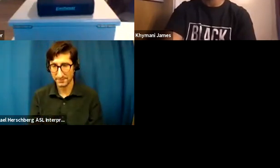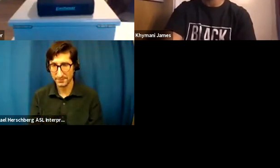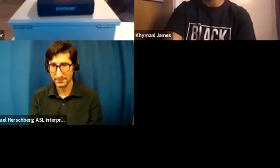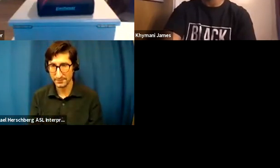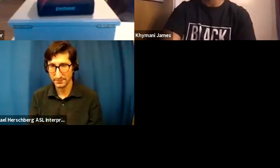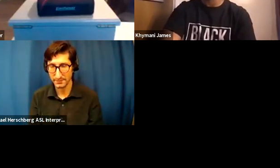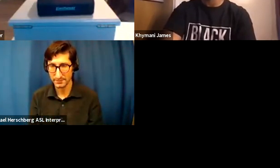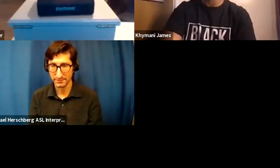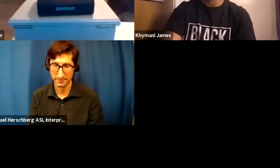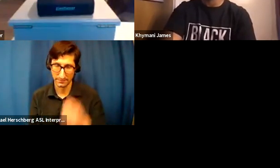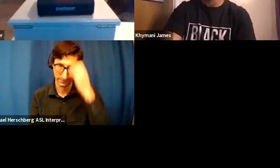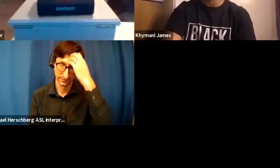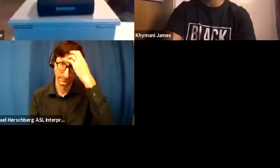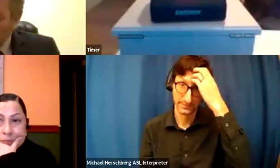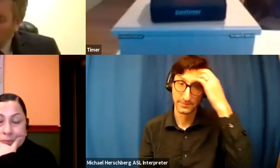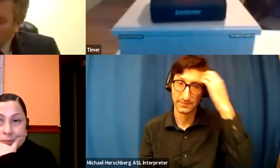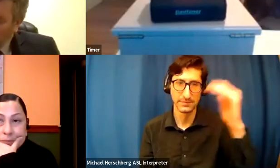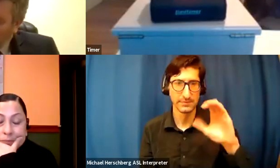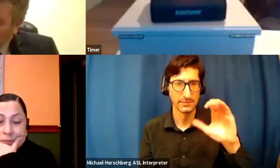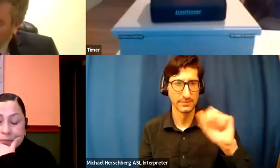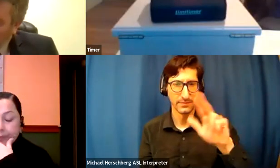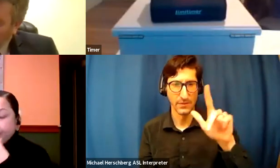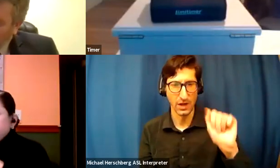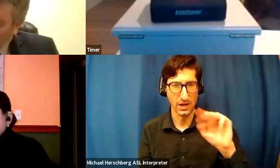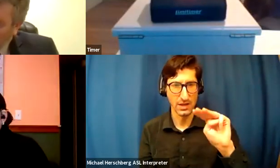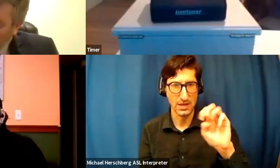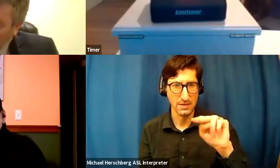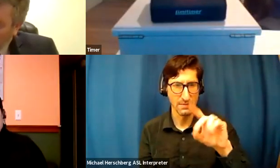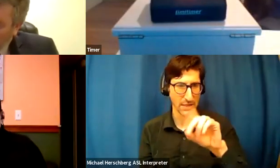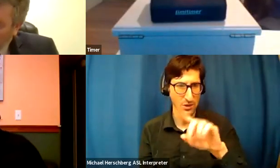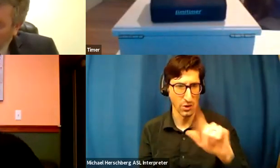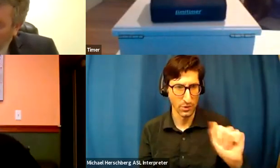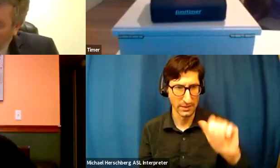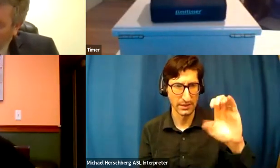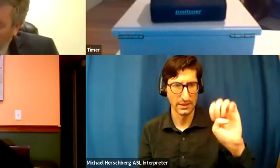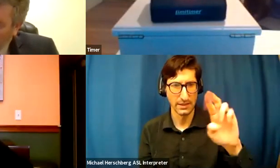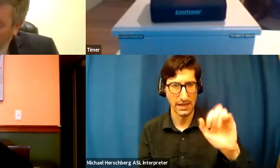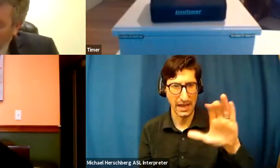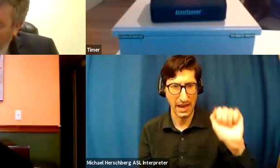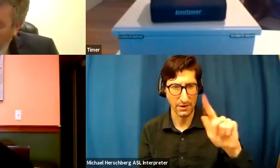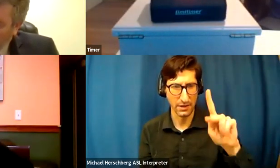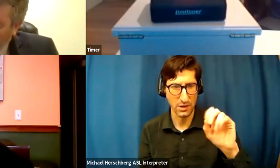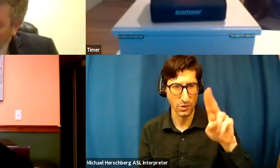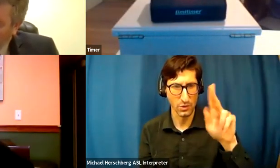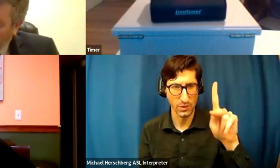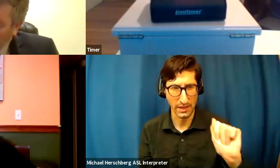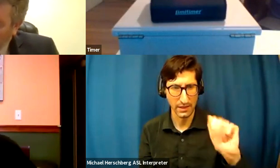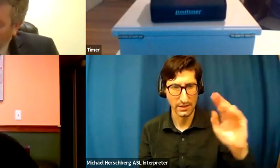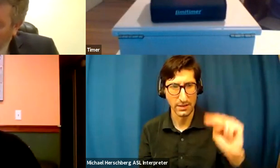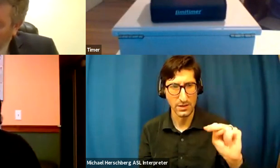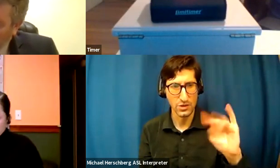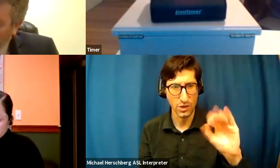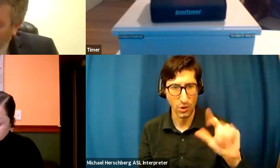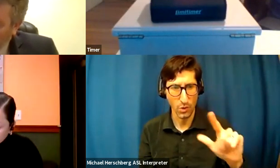Thank you. Our next speakers are Carla Mendoza, Erica Kuka, Nicole Riley, and